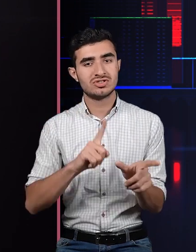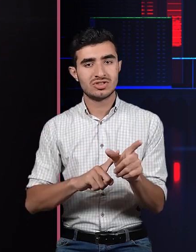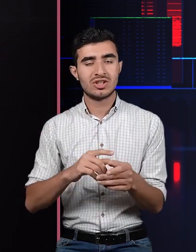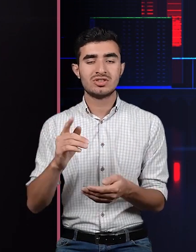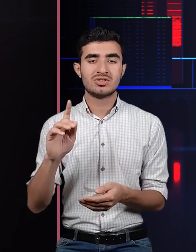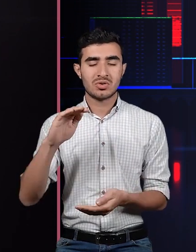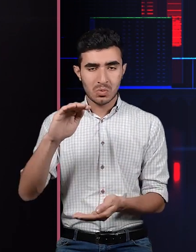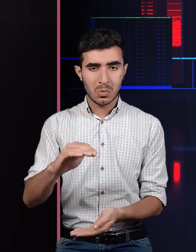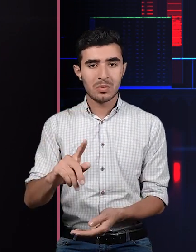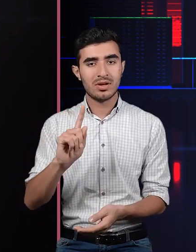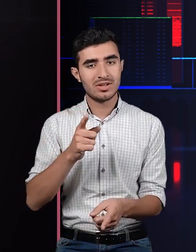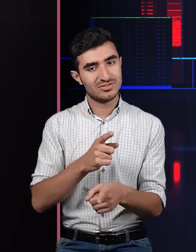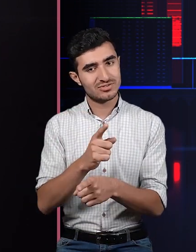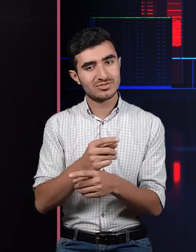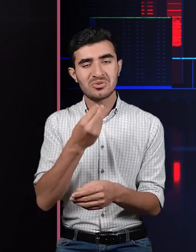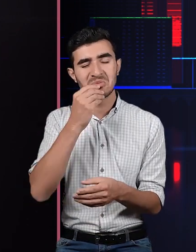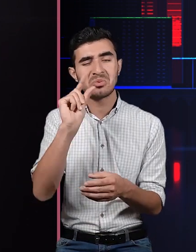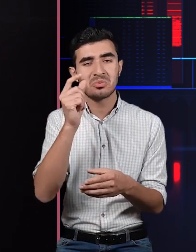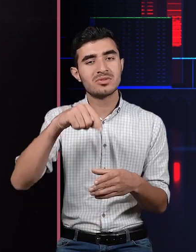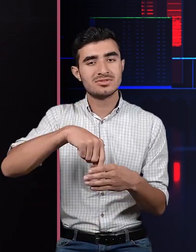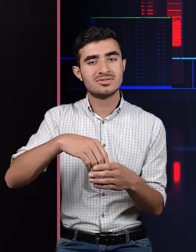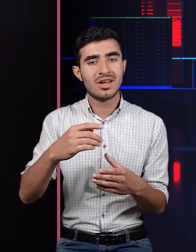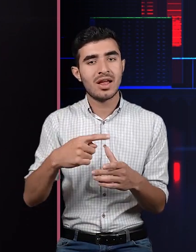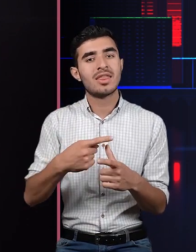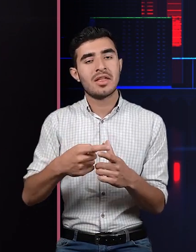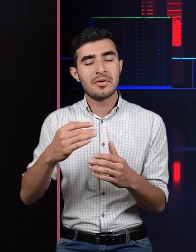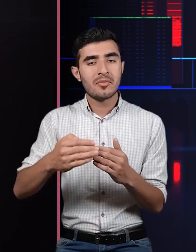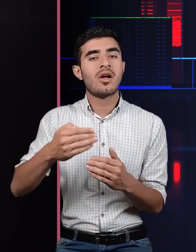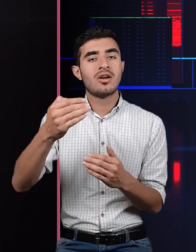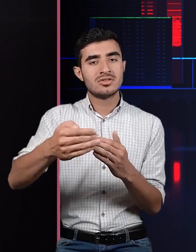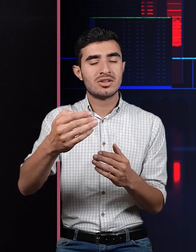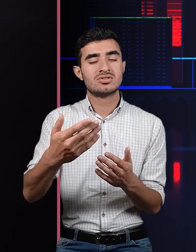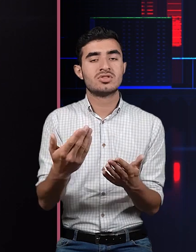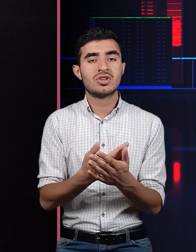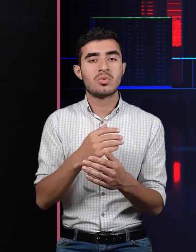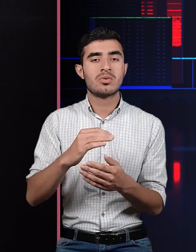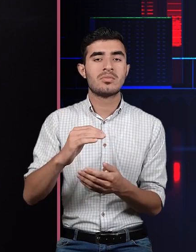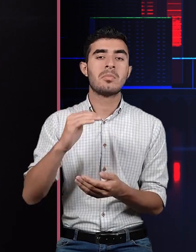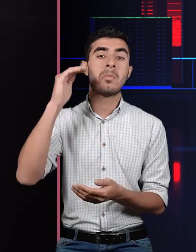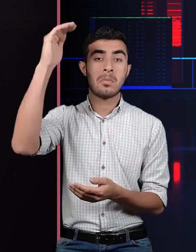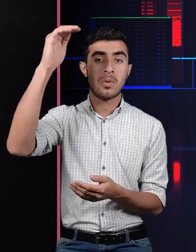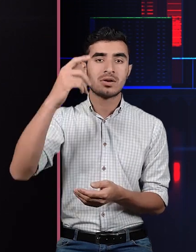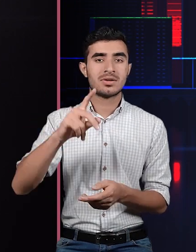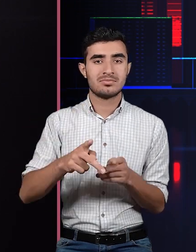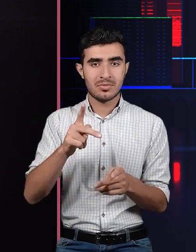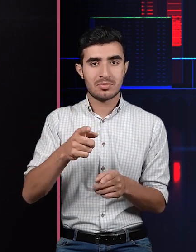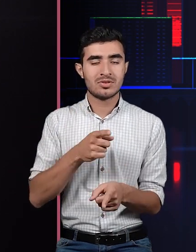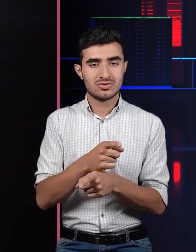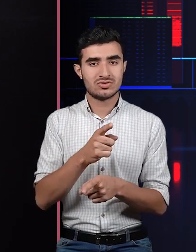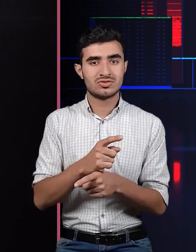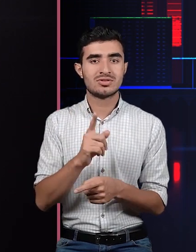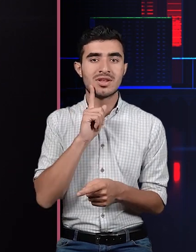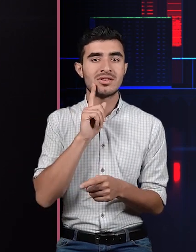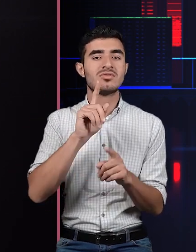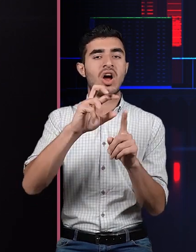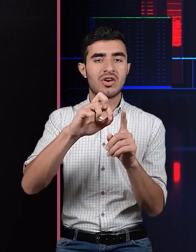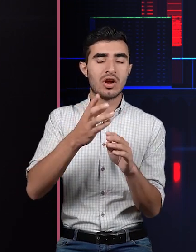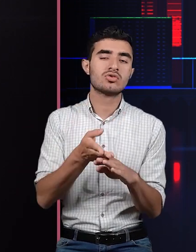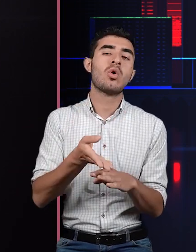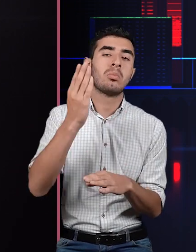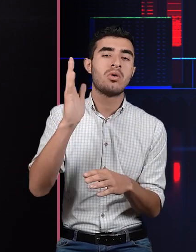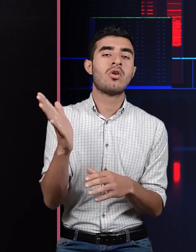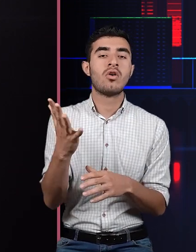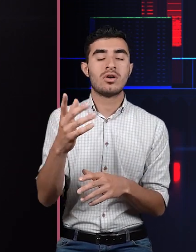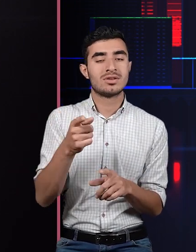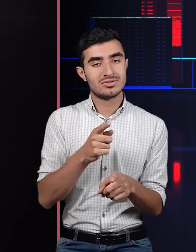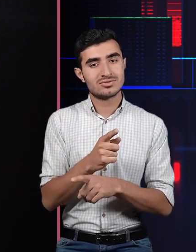3 to 6 year olds there. And then that progressed on to adult classes that I used to give, and I still do, just me hamare paas teenagers bhi aate